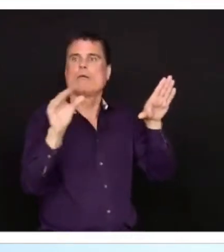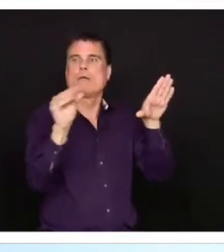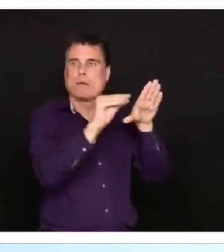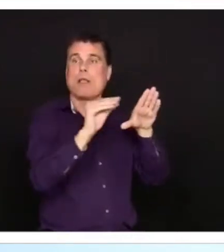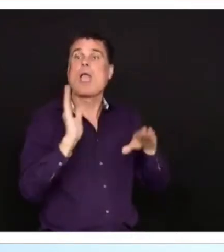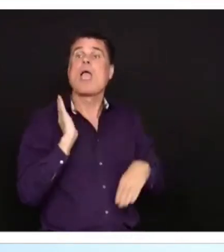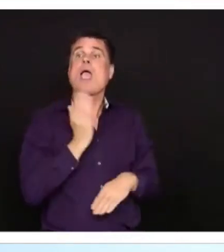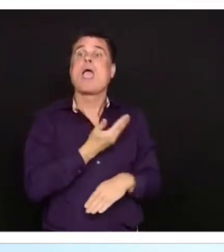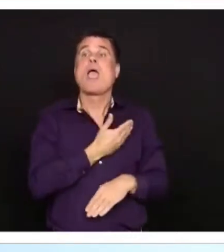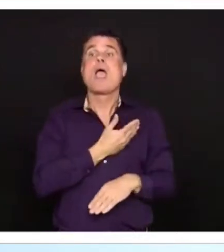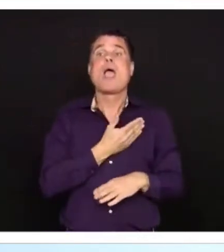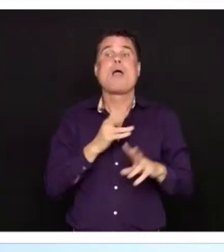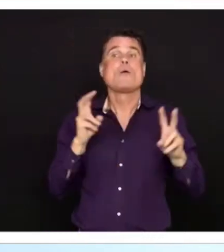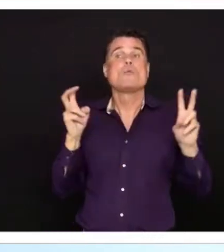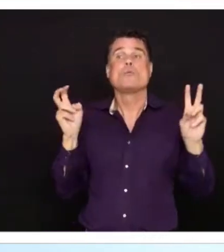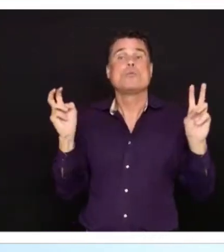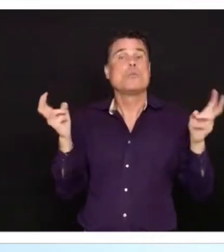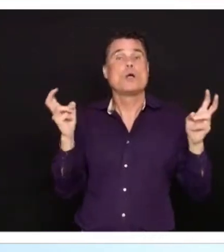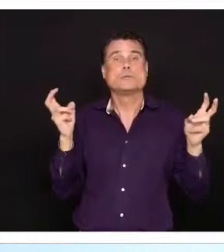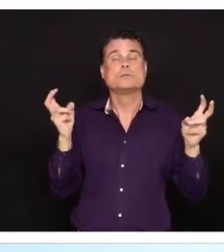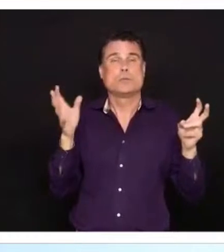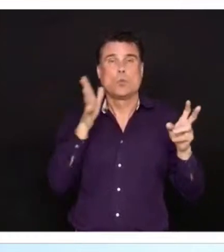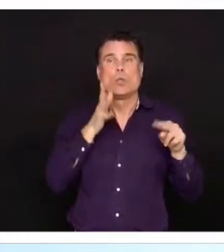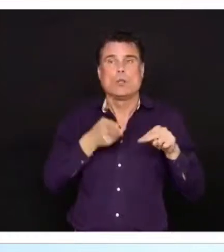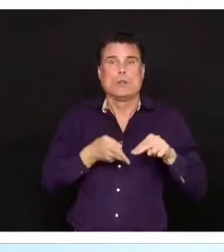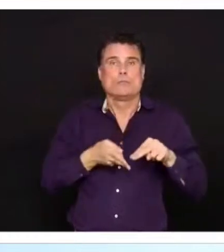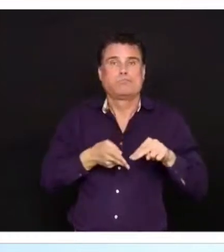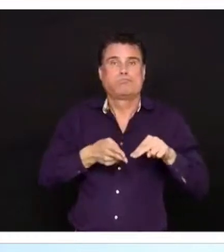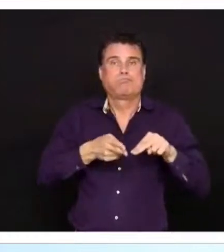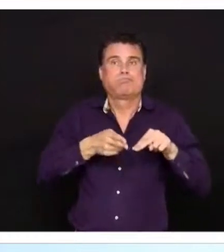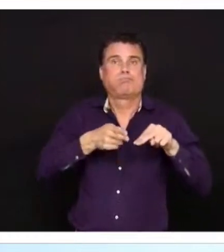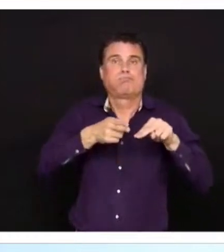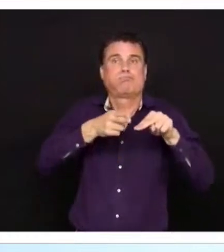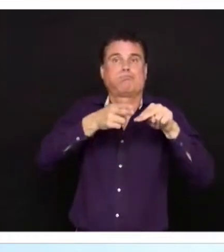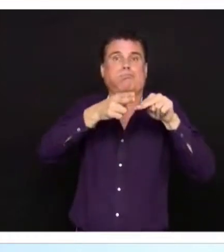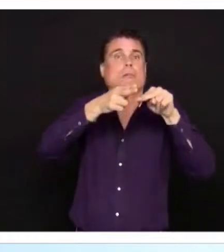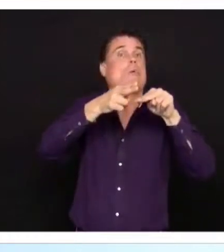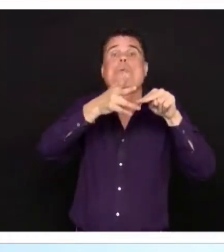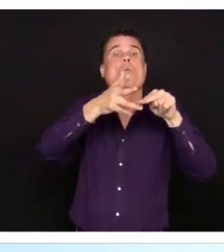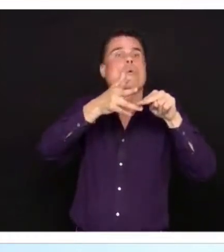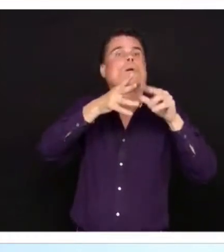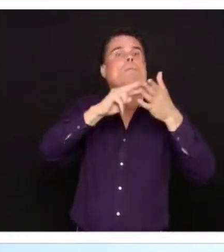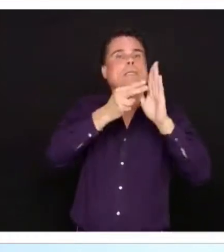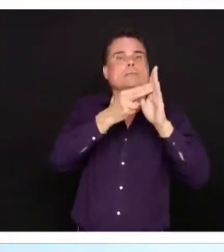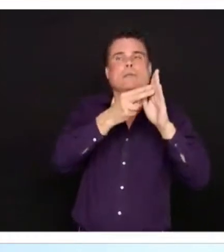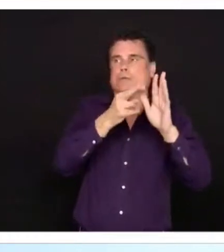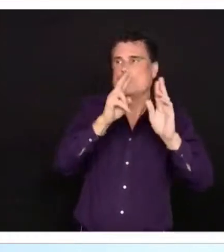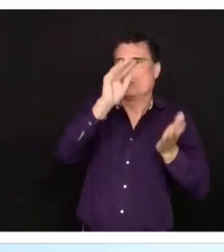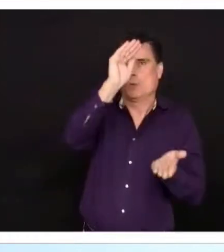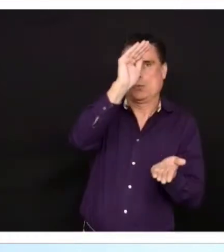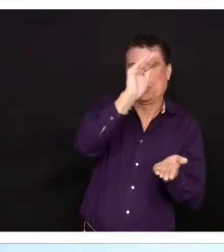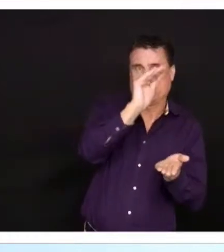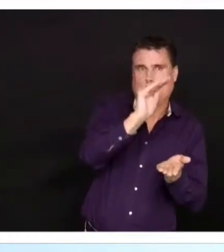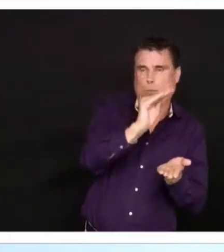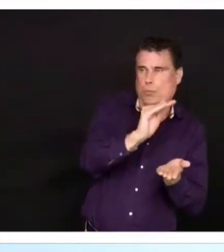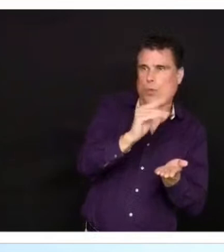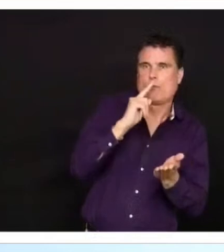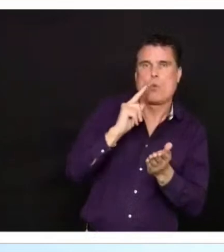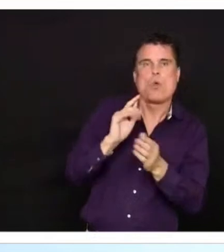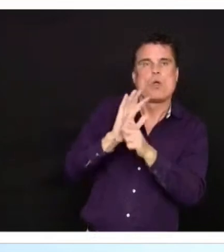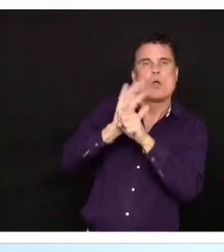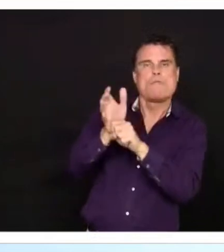coming weeks and months, and particularly as we go into the fall. We don't know what is going to happen with this virus. We don't know if it's going